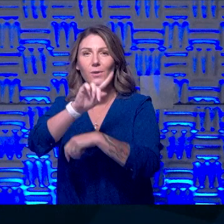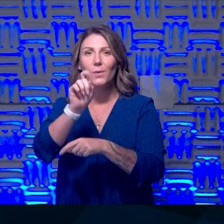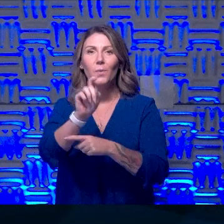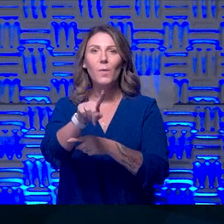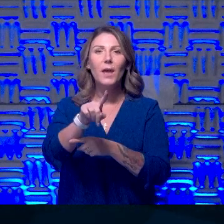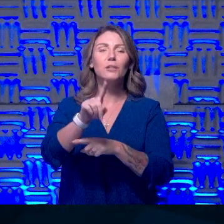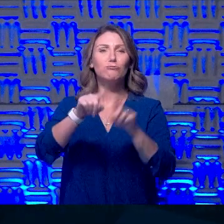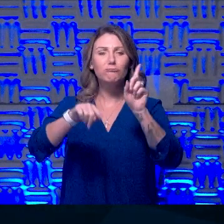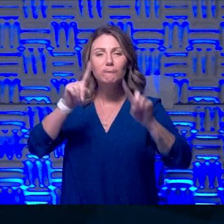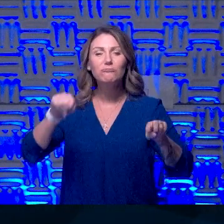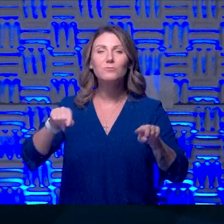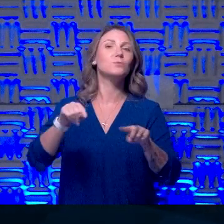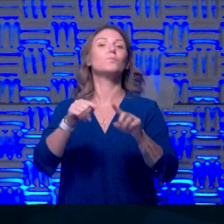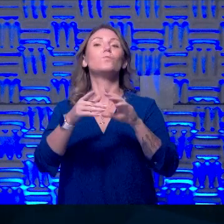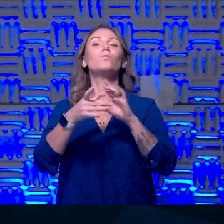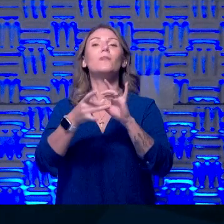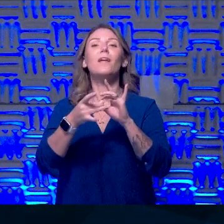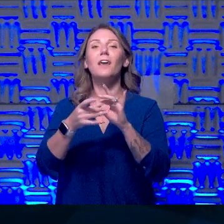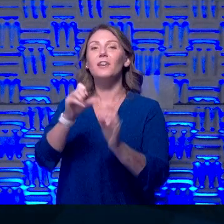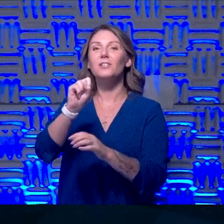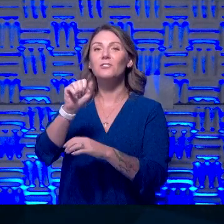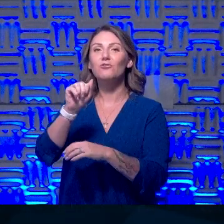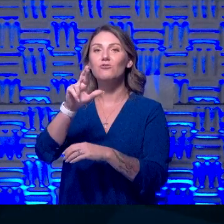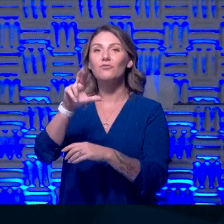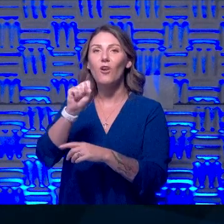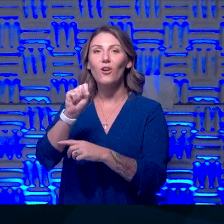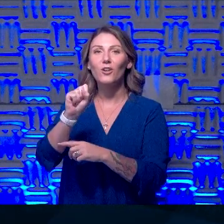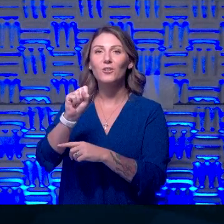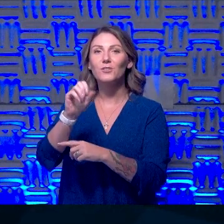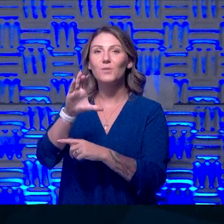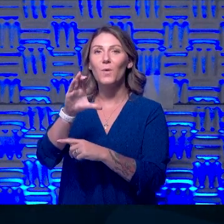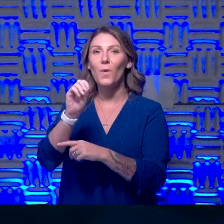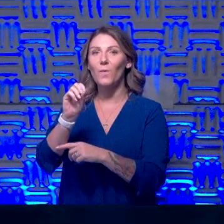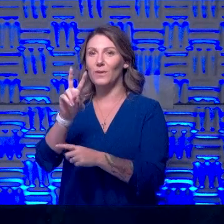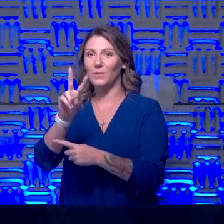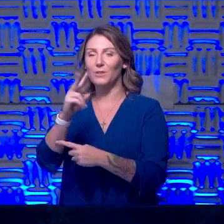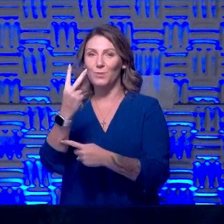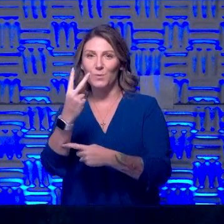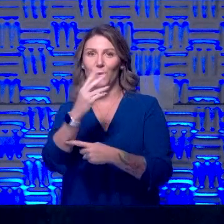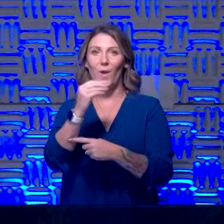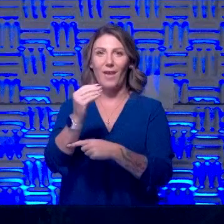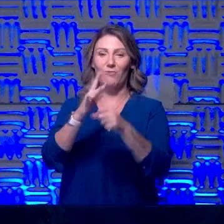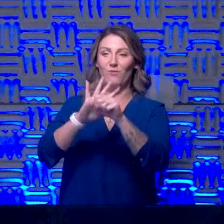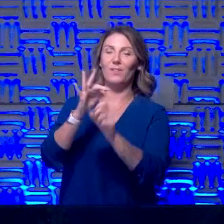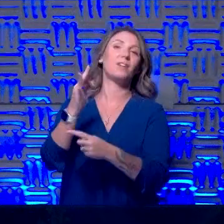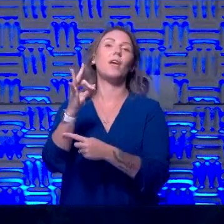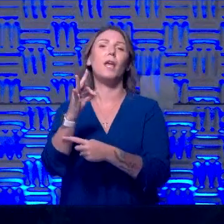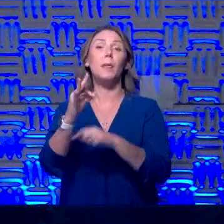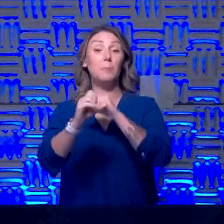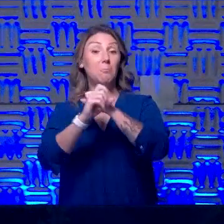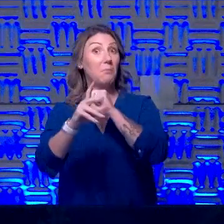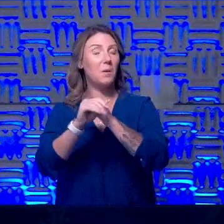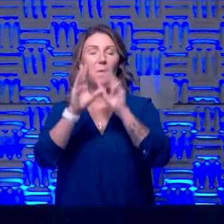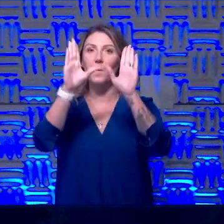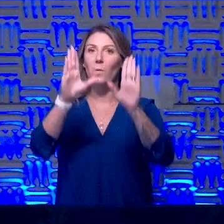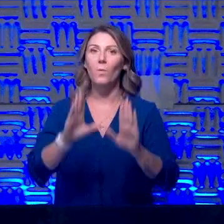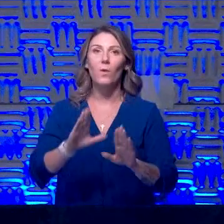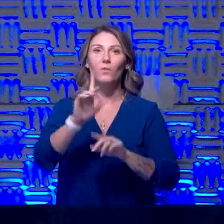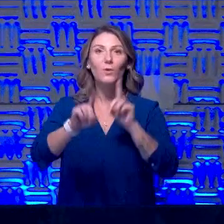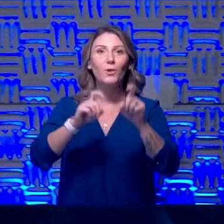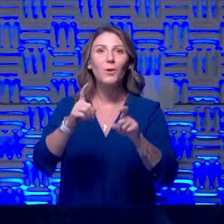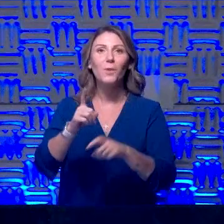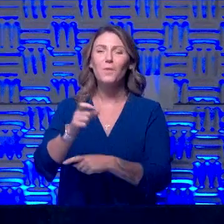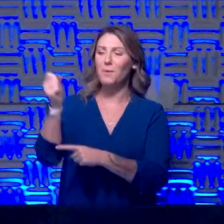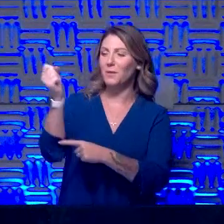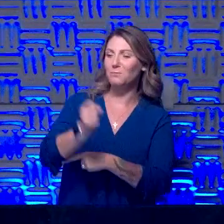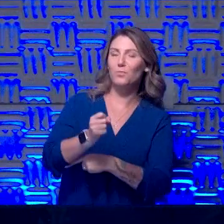about SARS-CoV-2 and COVID-19, and we were trying to figure out how we were going to deal with this pandemic. The media asked great questions. We would bring in